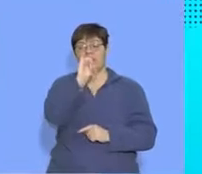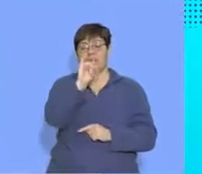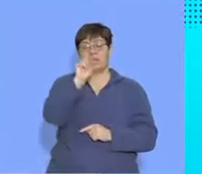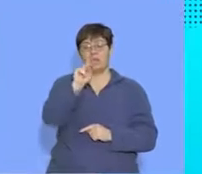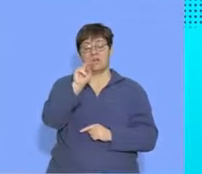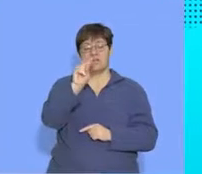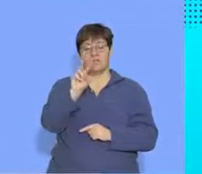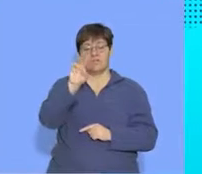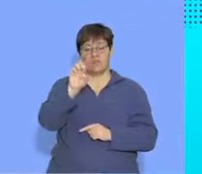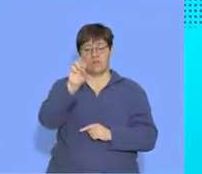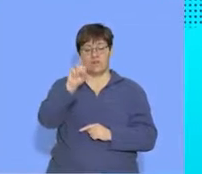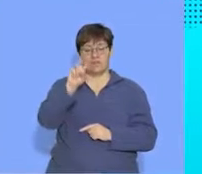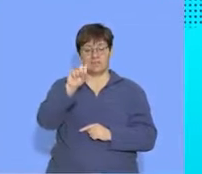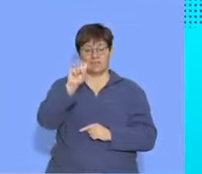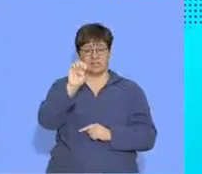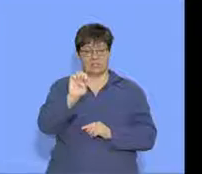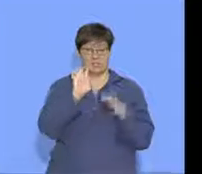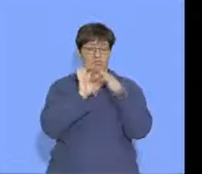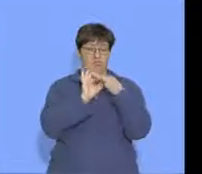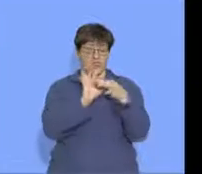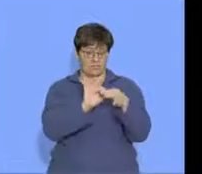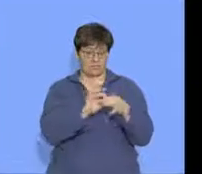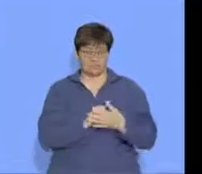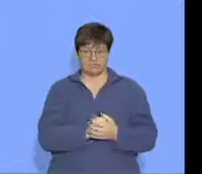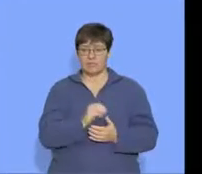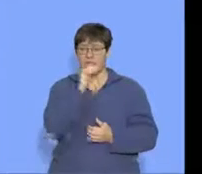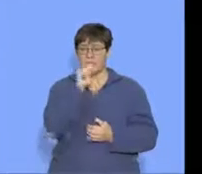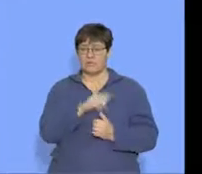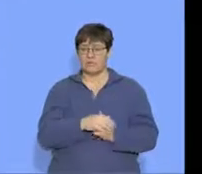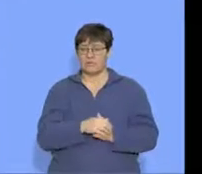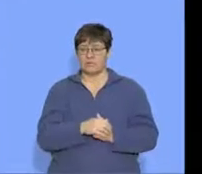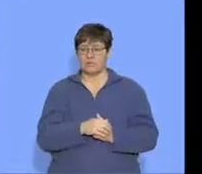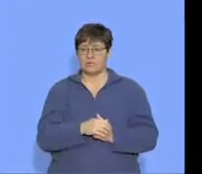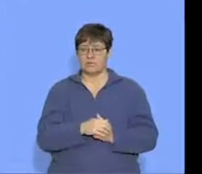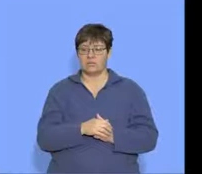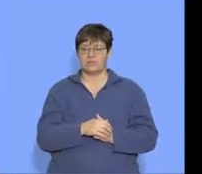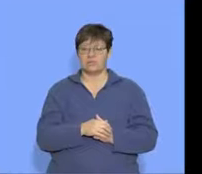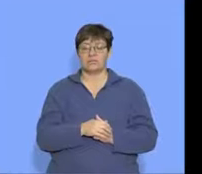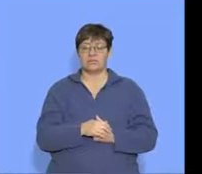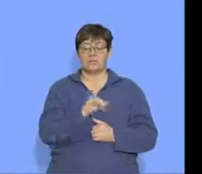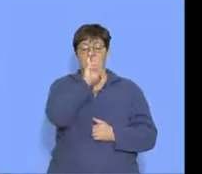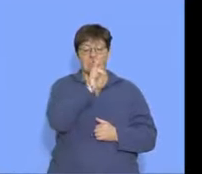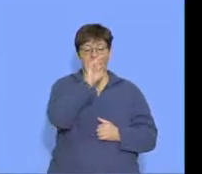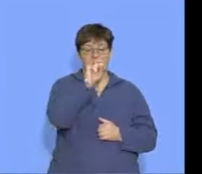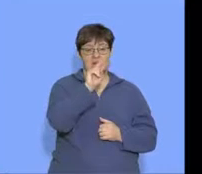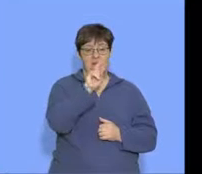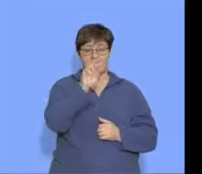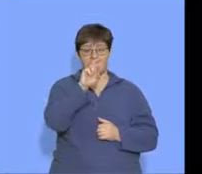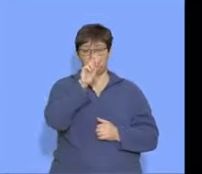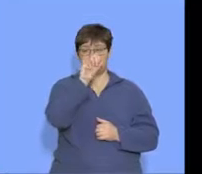relationship. We can say that, what do I mean by that? It's inversely proportional. So it's inversely